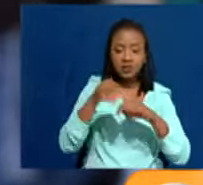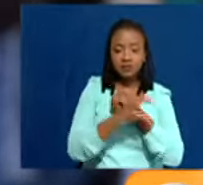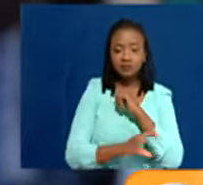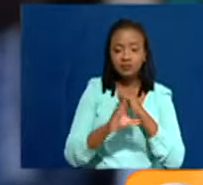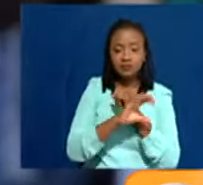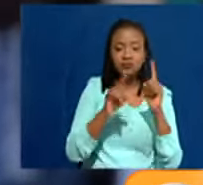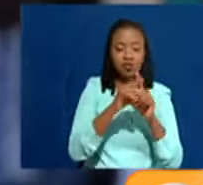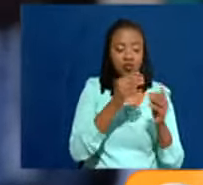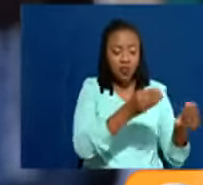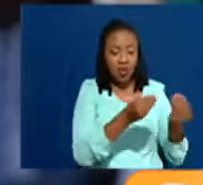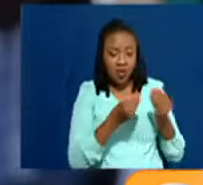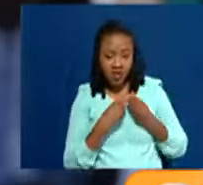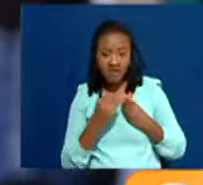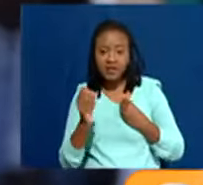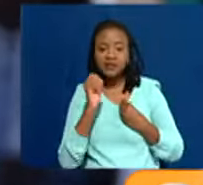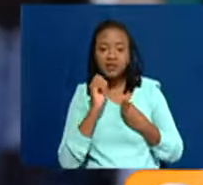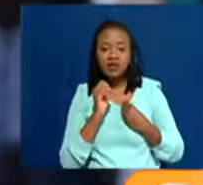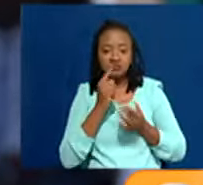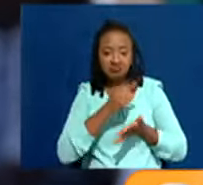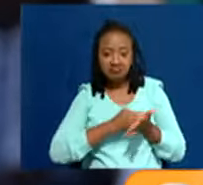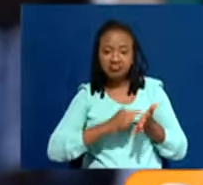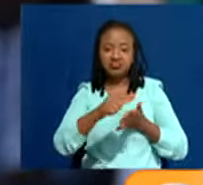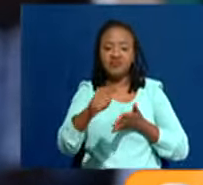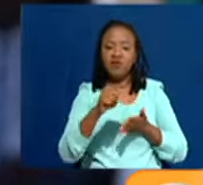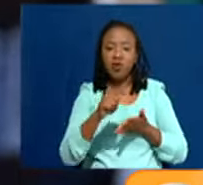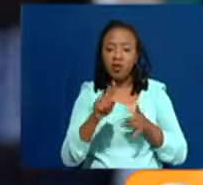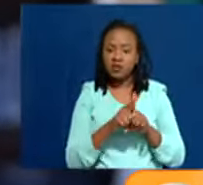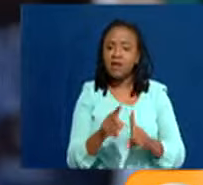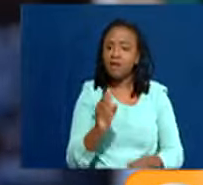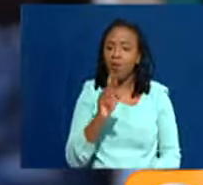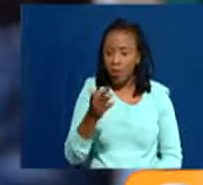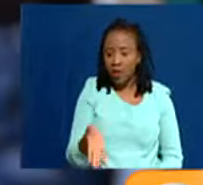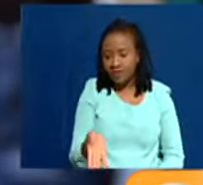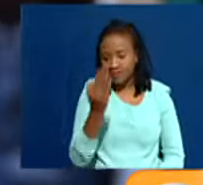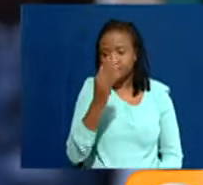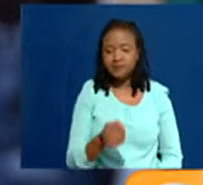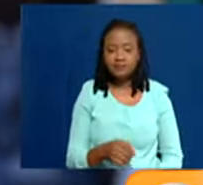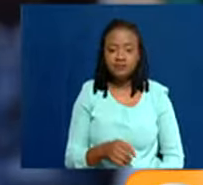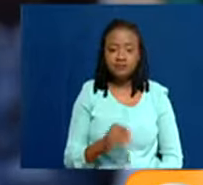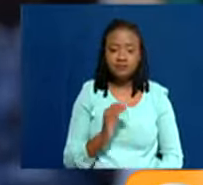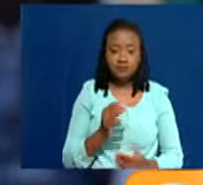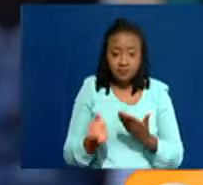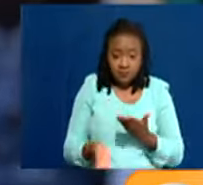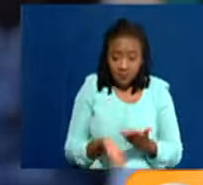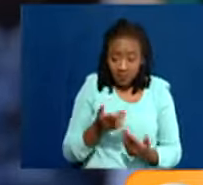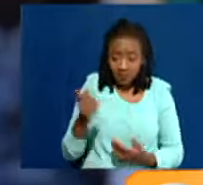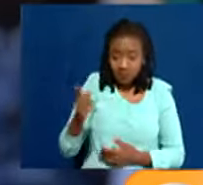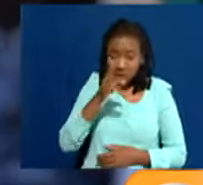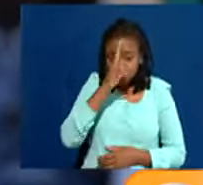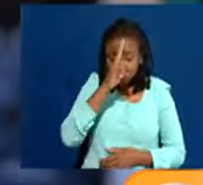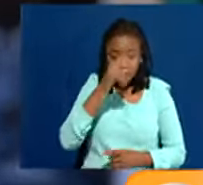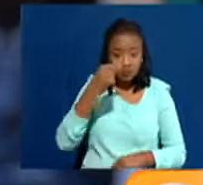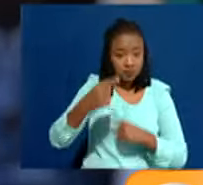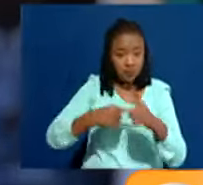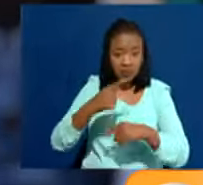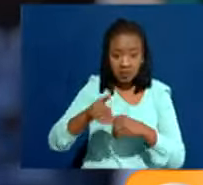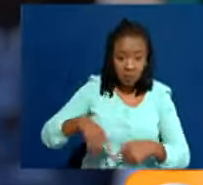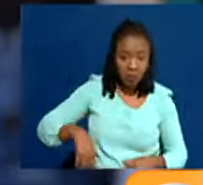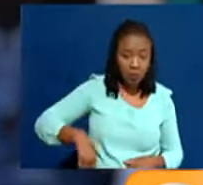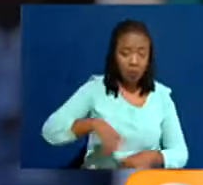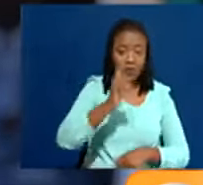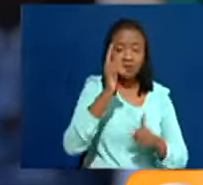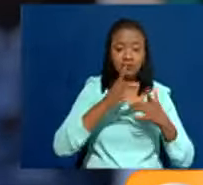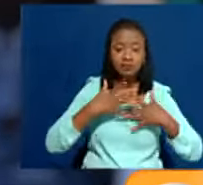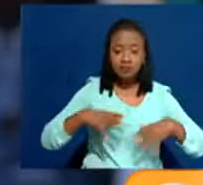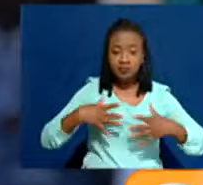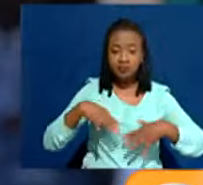give us an okay so that our officers can go with the full blessing of the people and